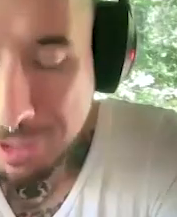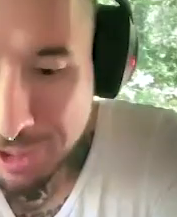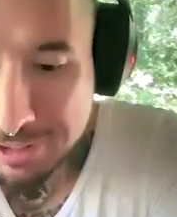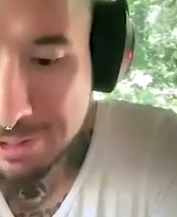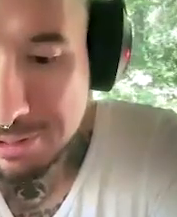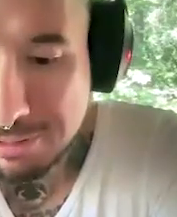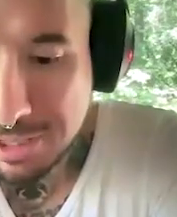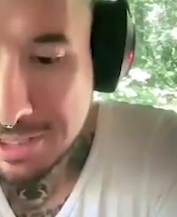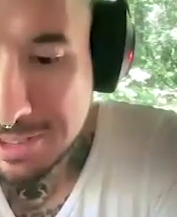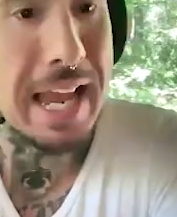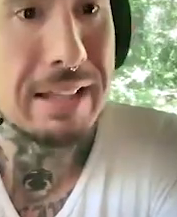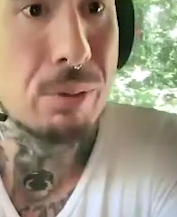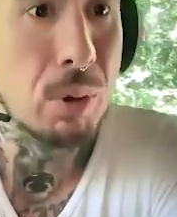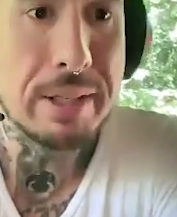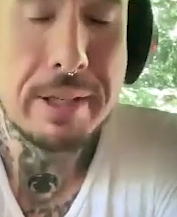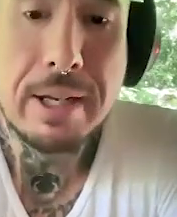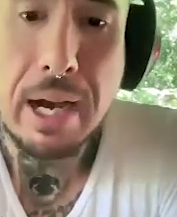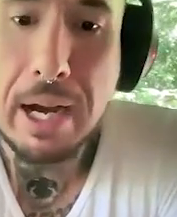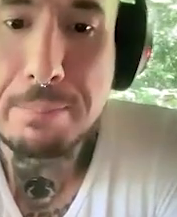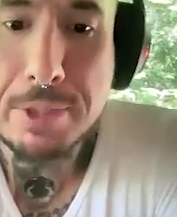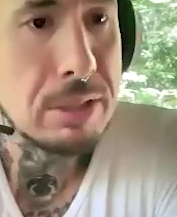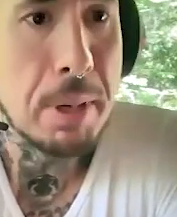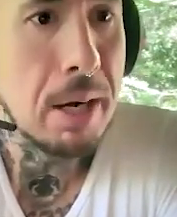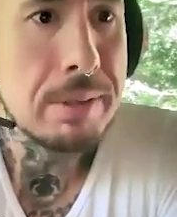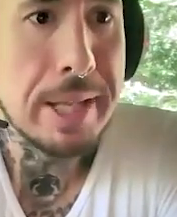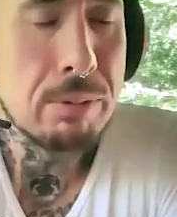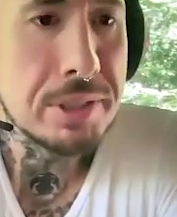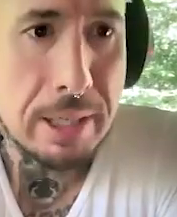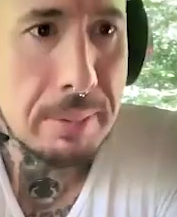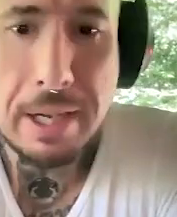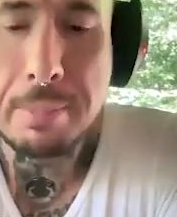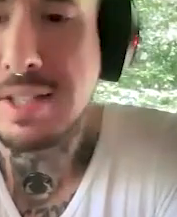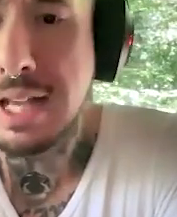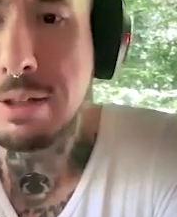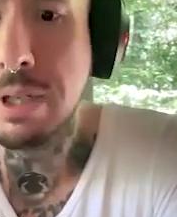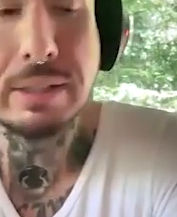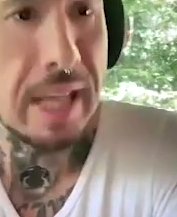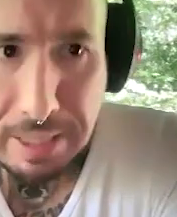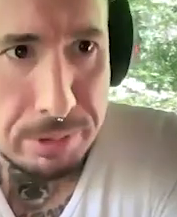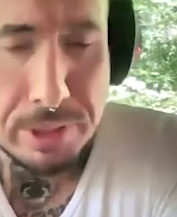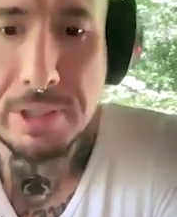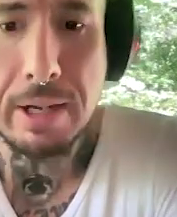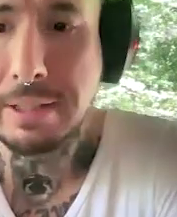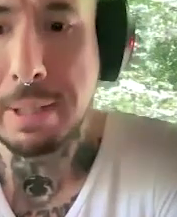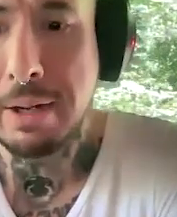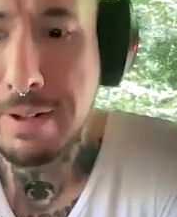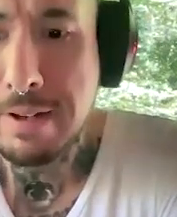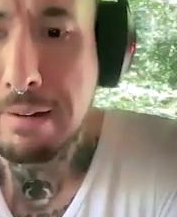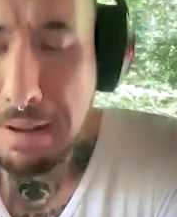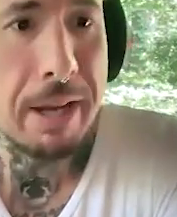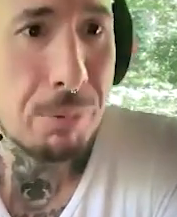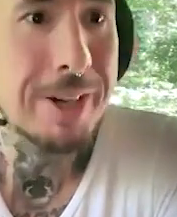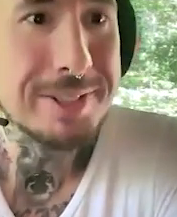am someone who is exactly what Dr. Barr and Nick was talking about. I'm exactly what Katie was just talking